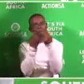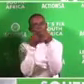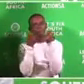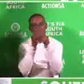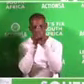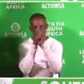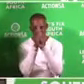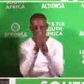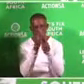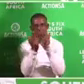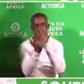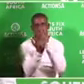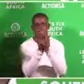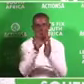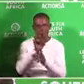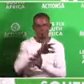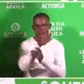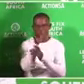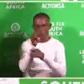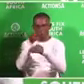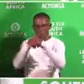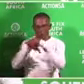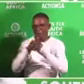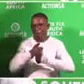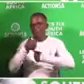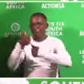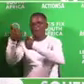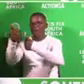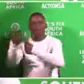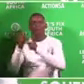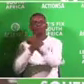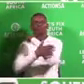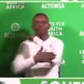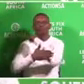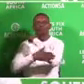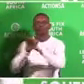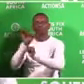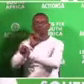not respecting our laws, we must send them back where they came from.